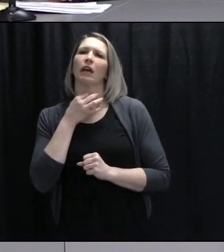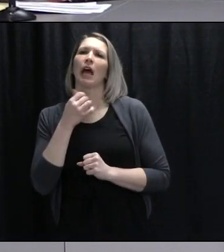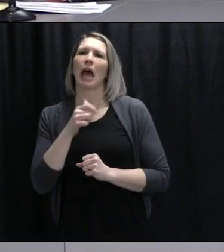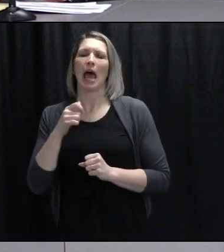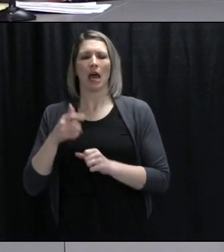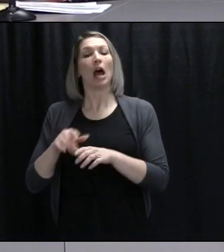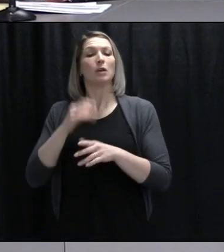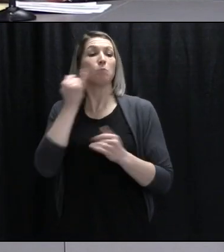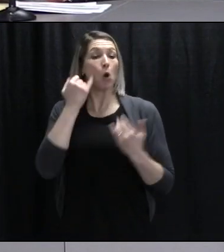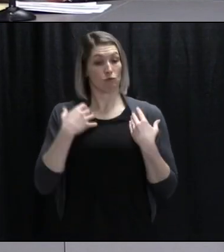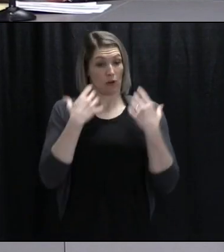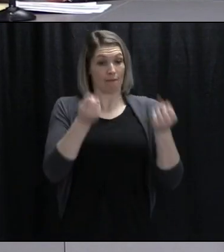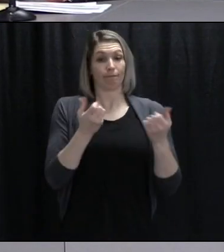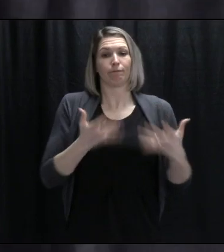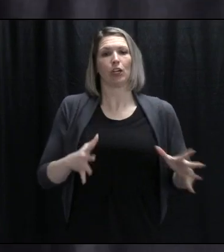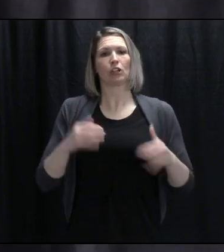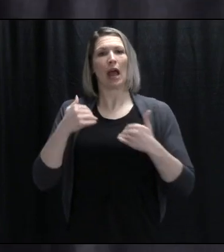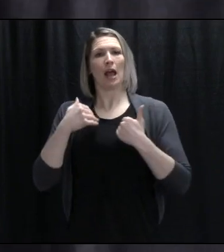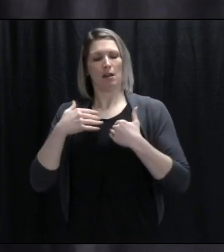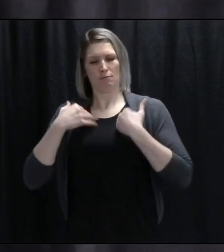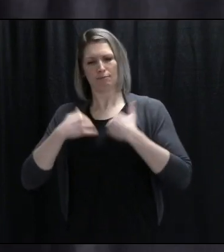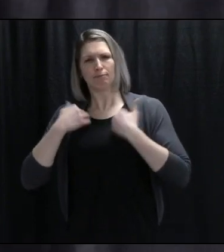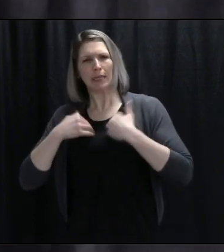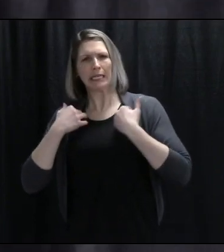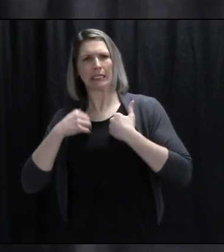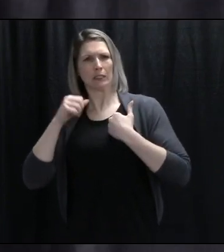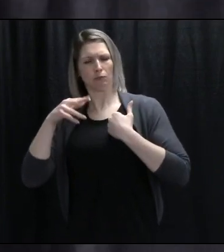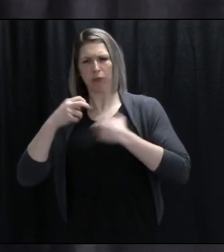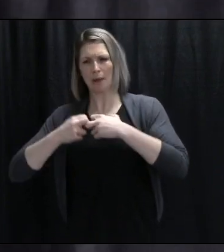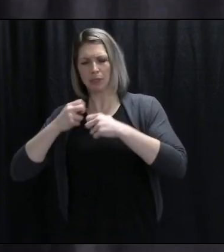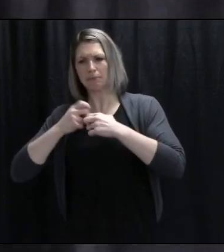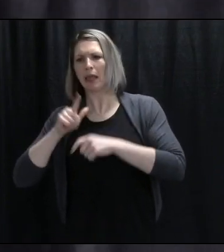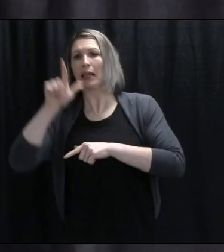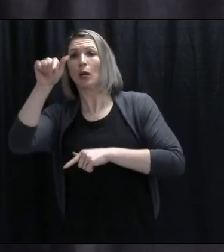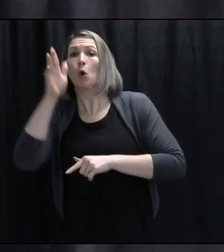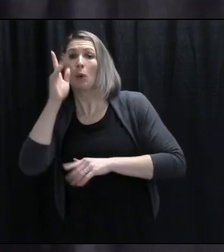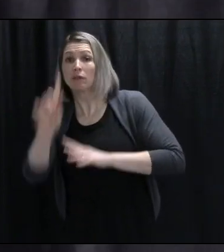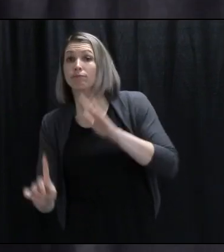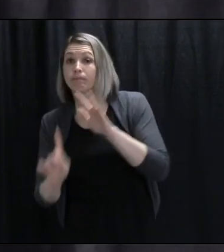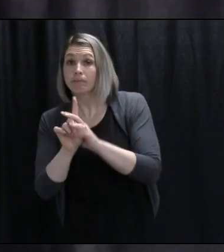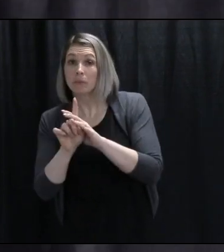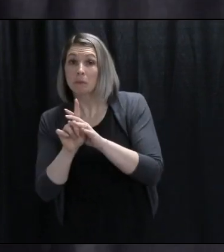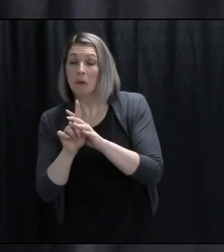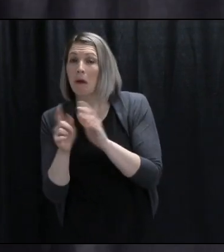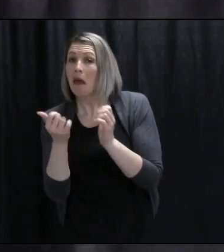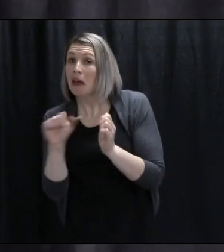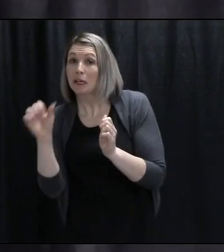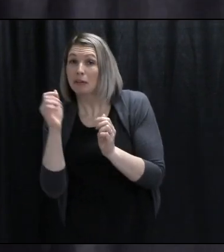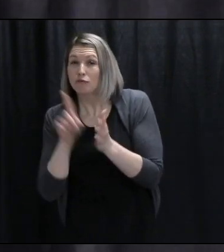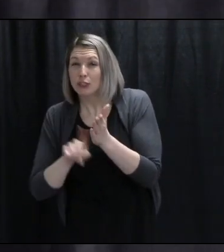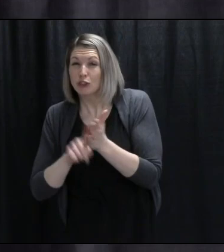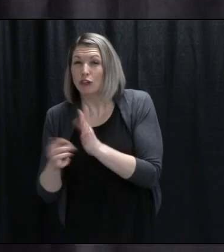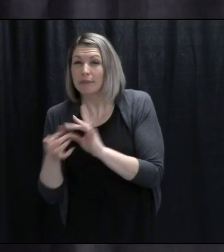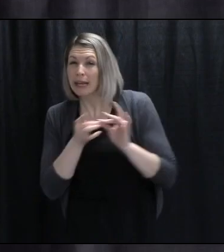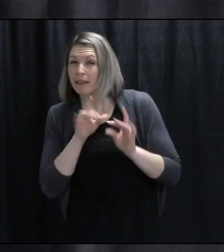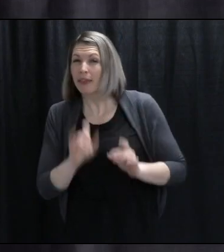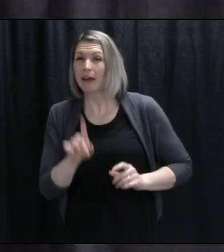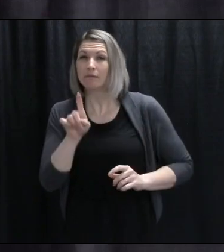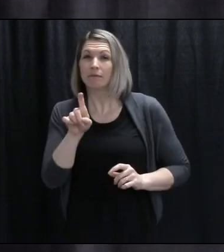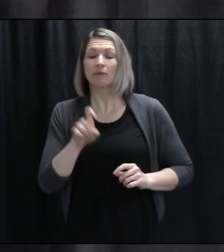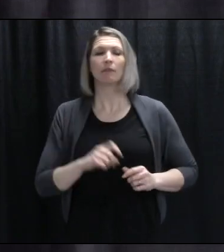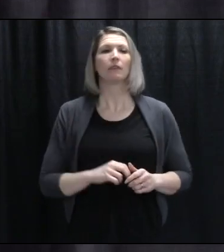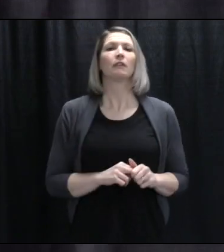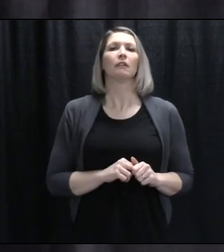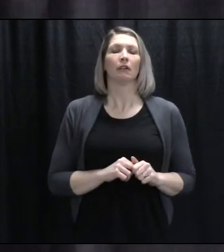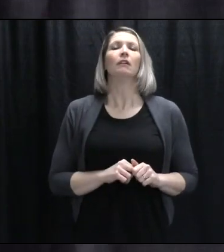respiratory effects? So with regard to contracting the virus twice, there's not